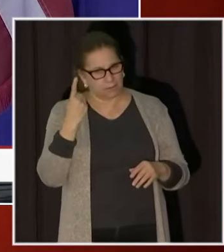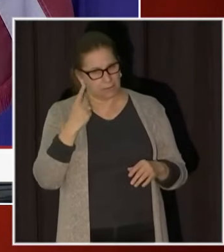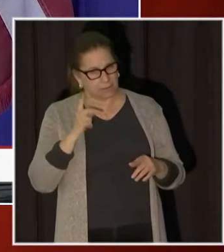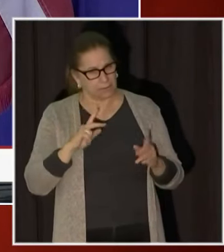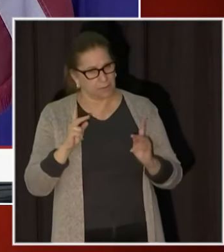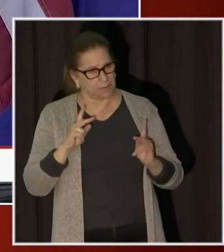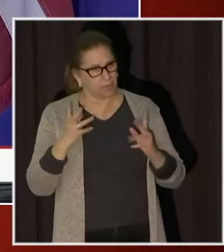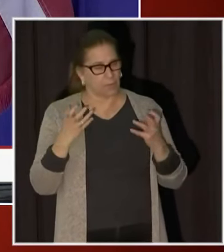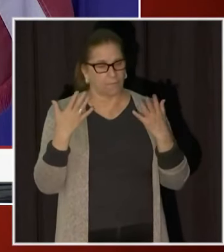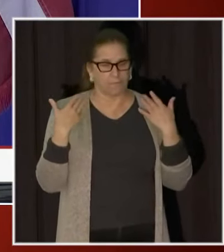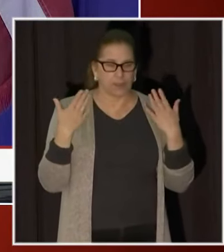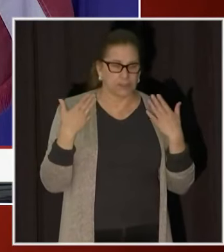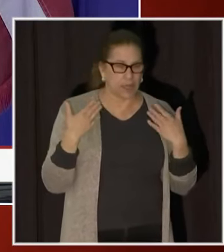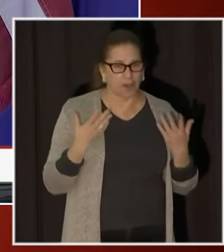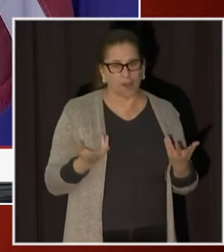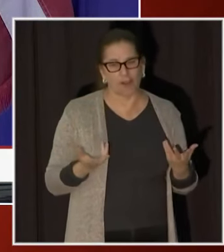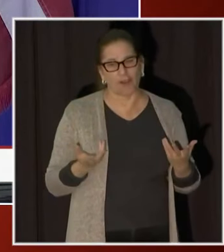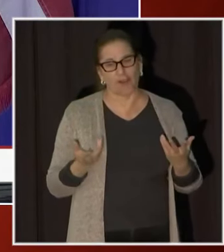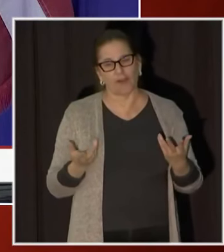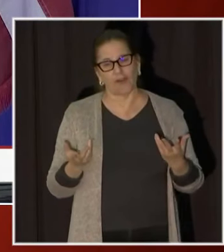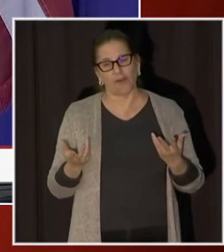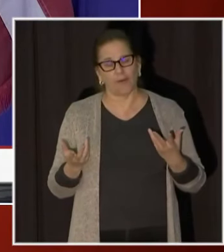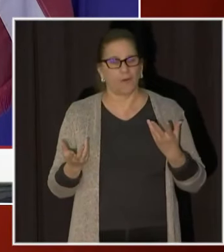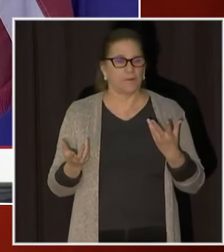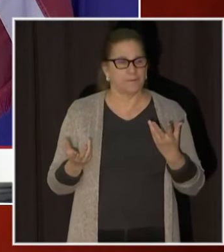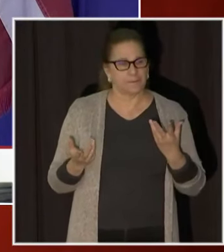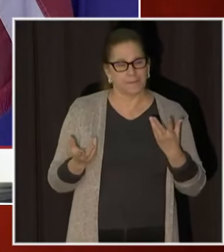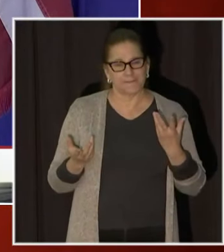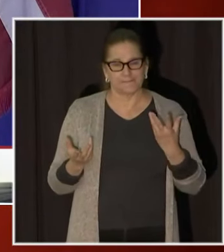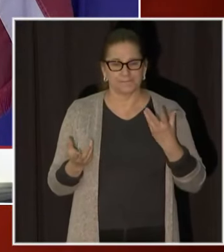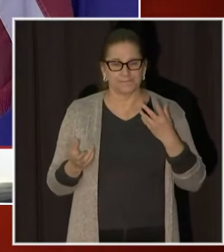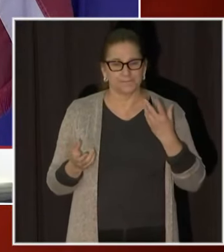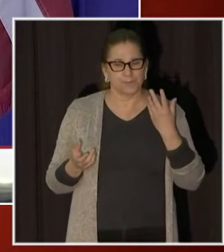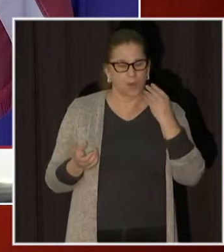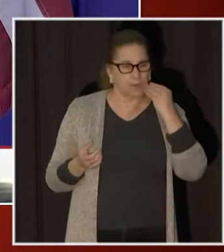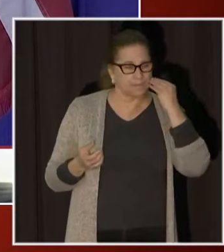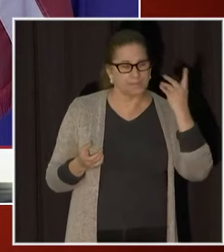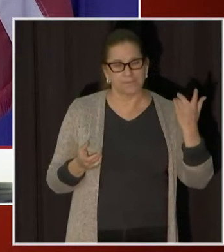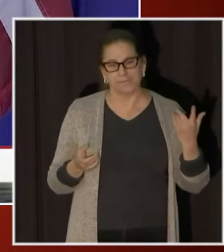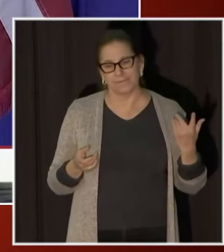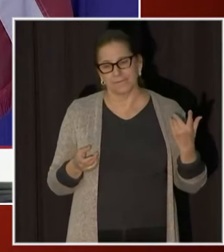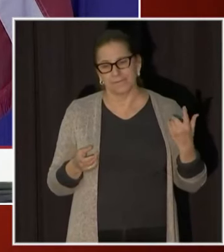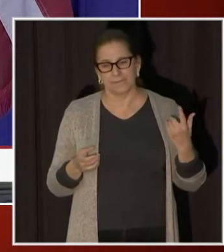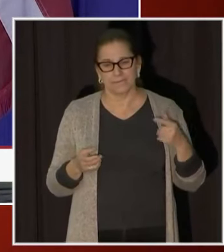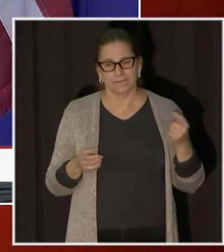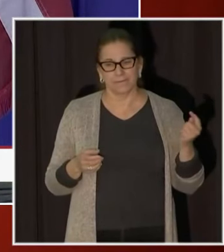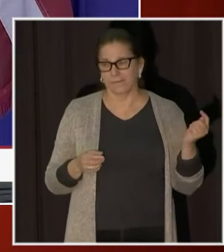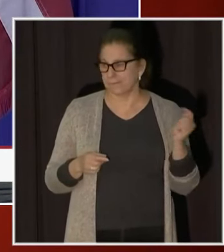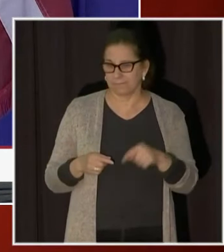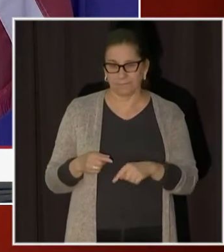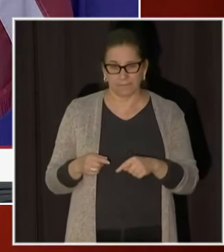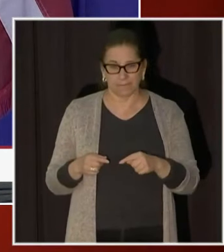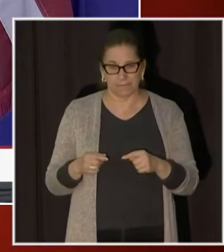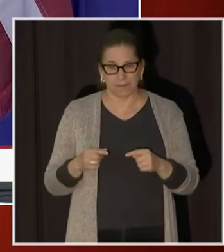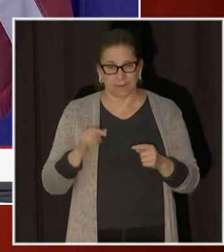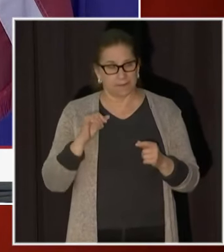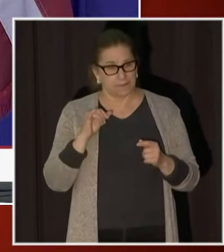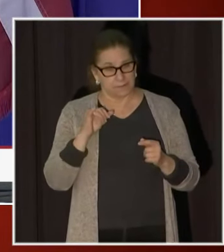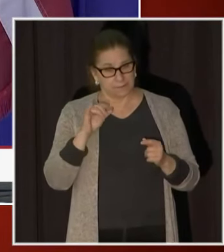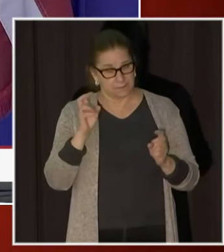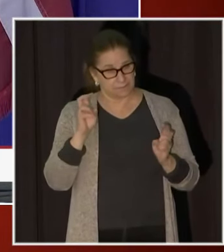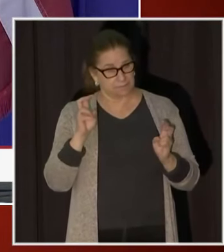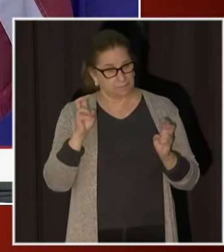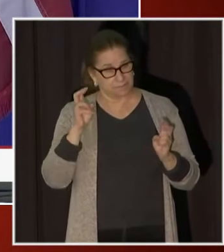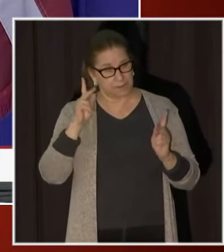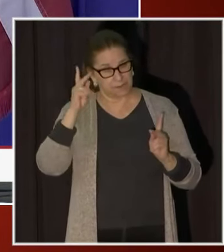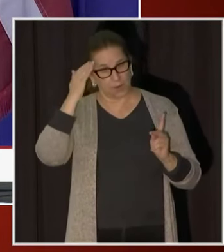we want them to do it close to home. And I think that way they're more assured of knowing that they can stay 6